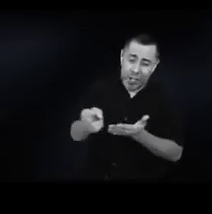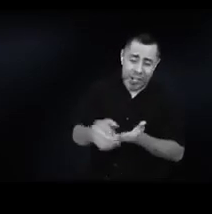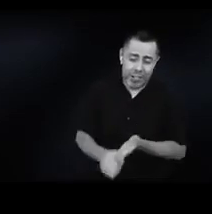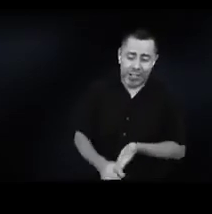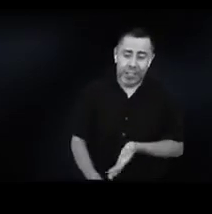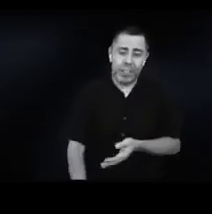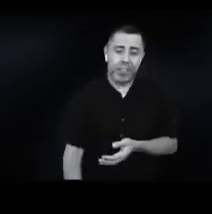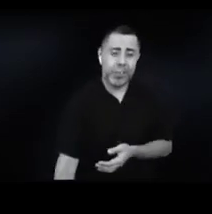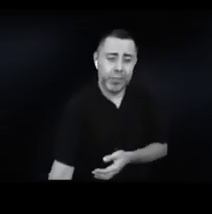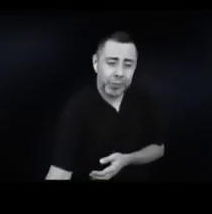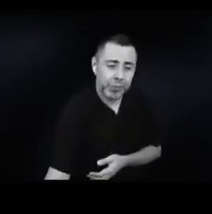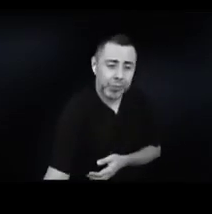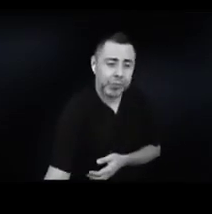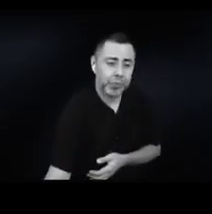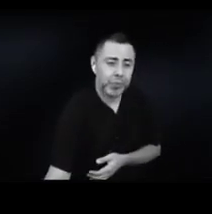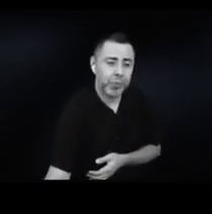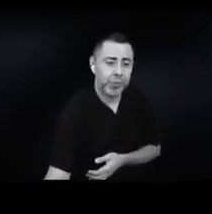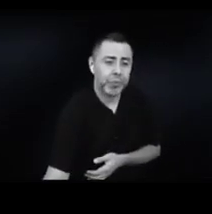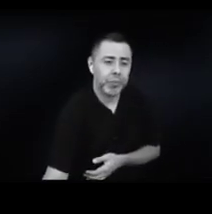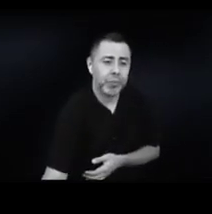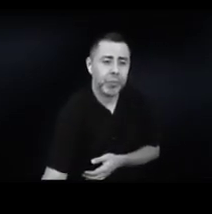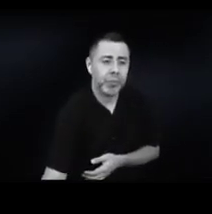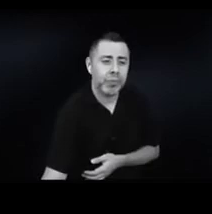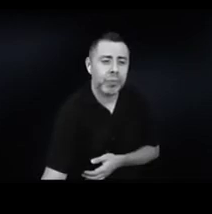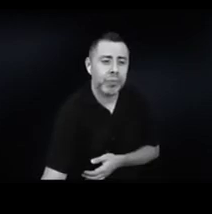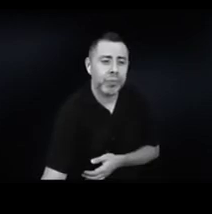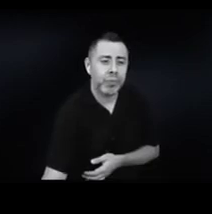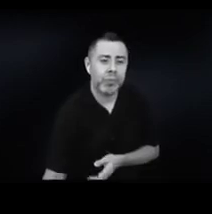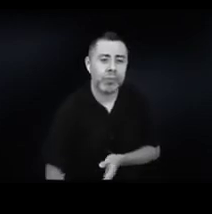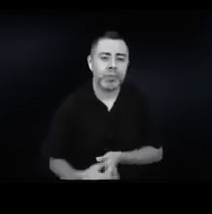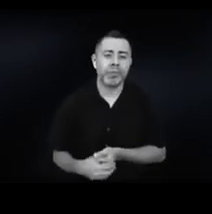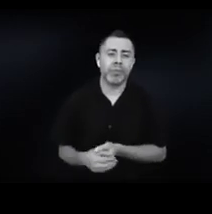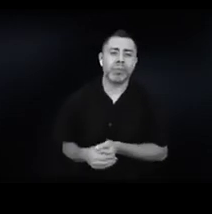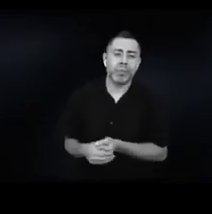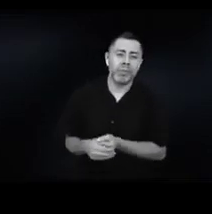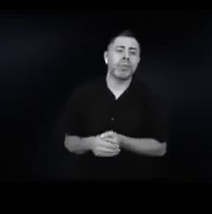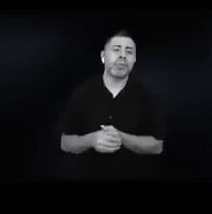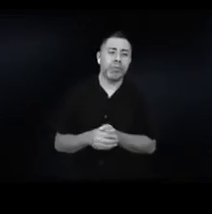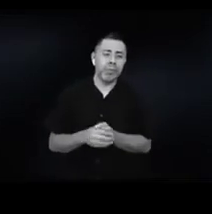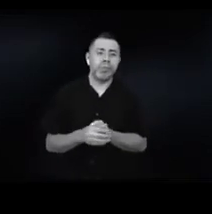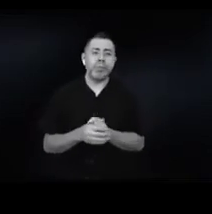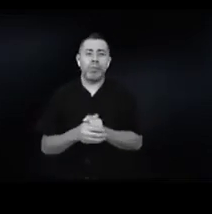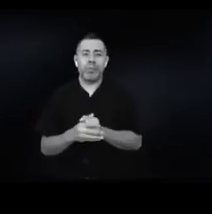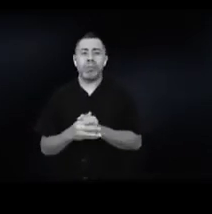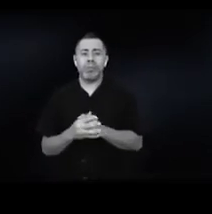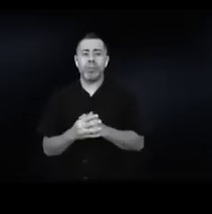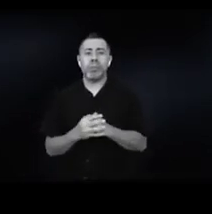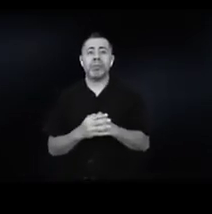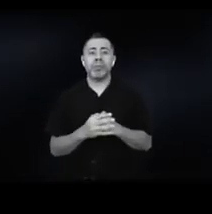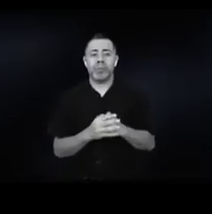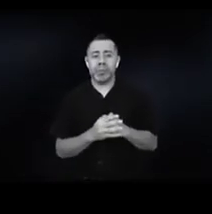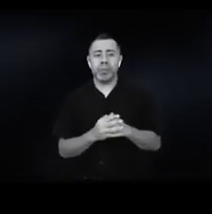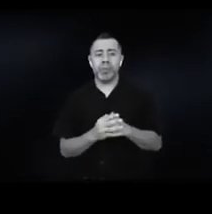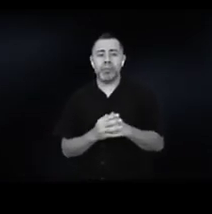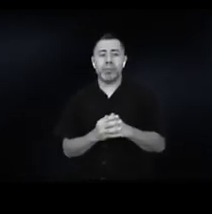Oh, heart has a way of lifting